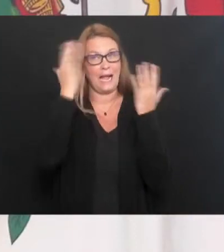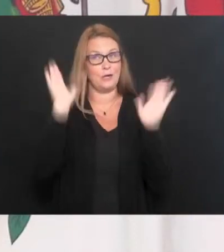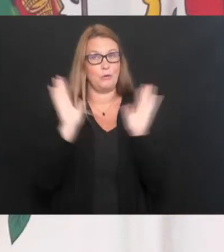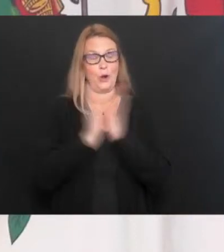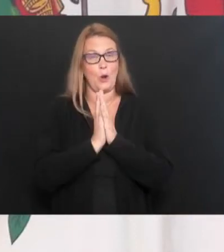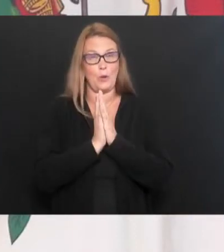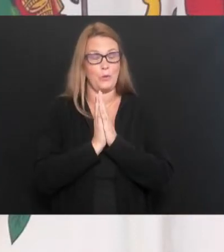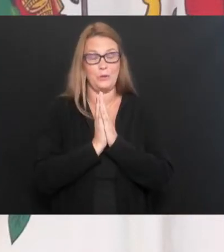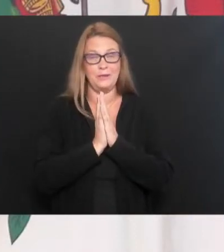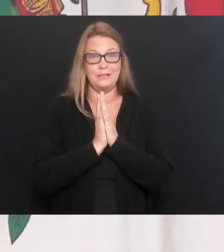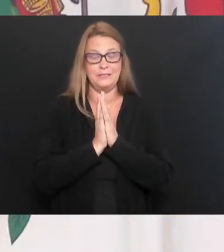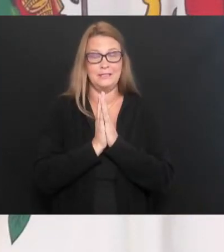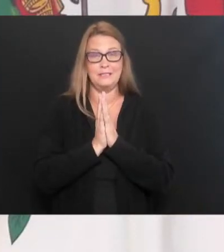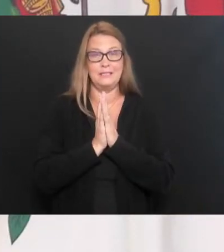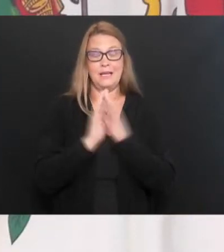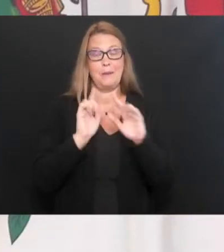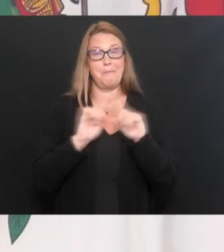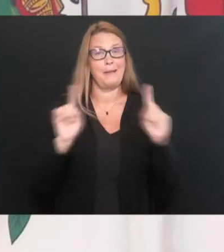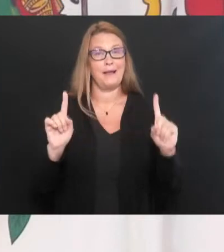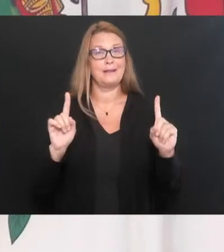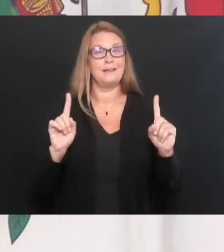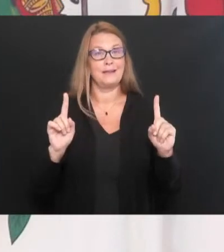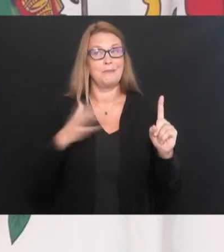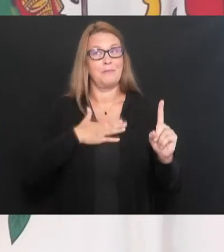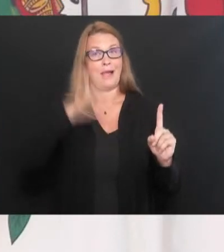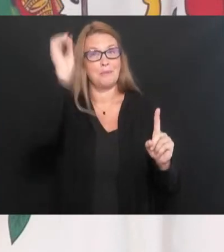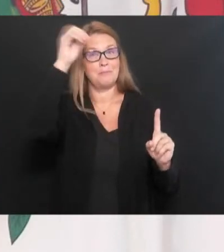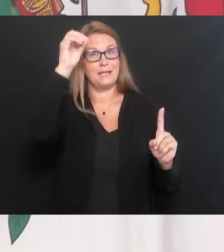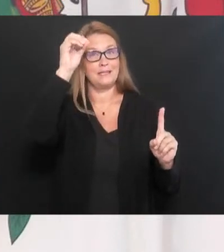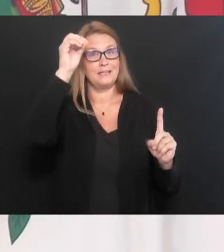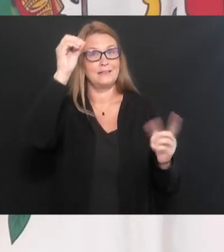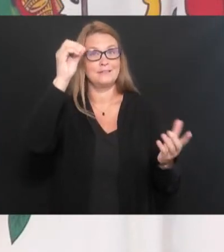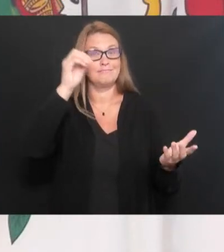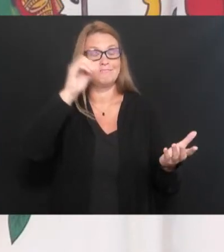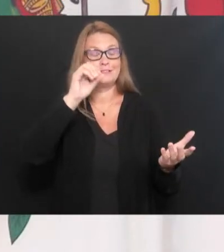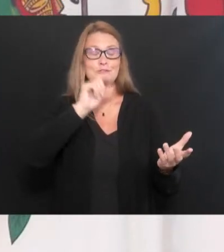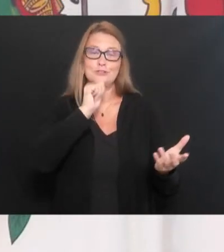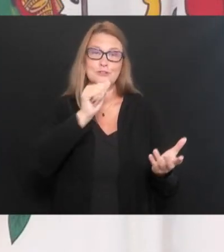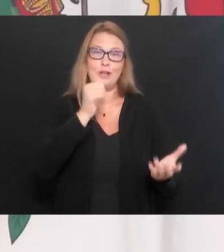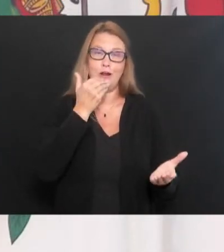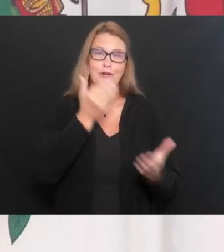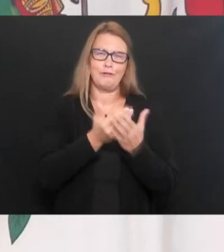it is just, in my opinion, it's just not wise.